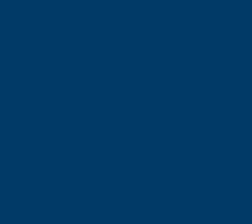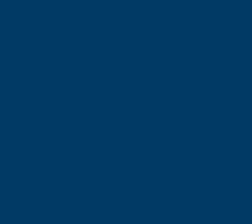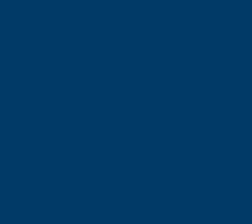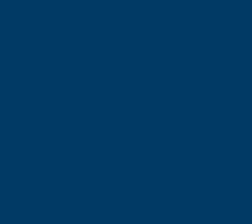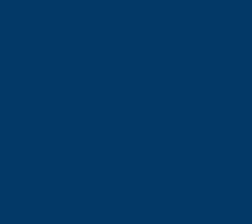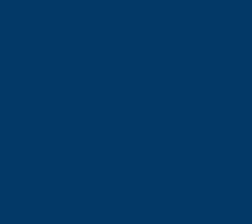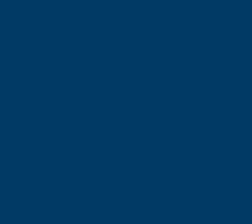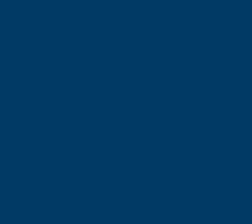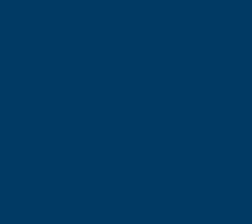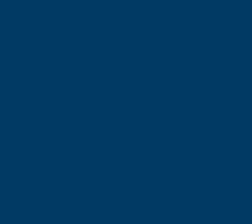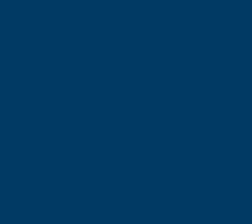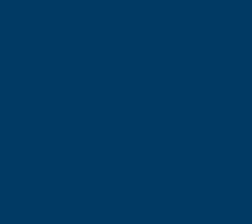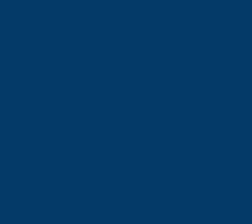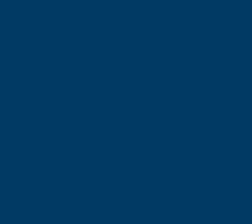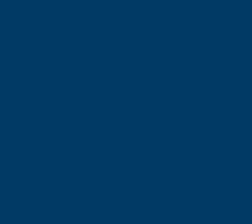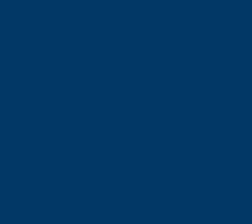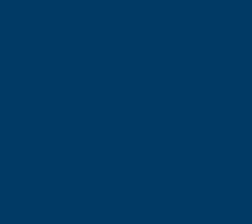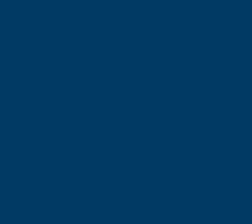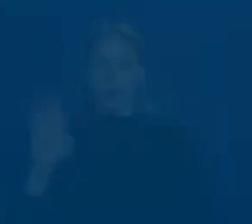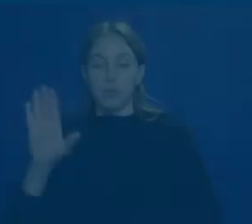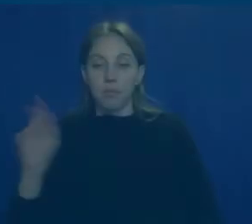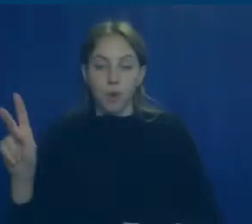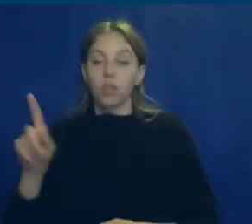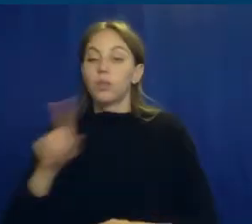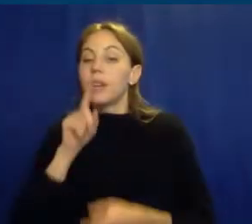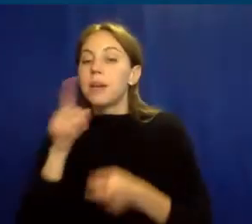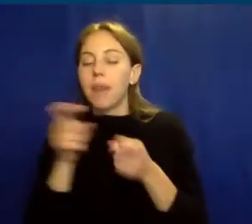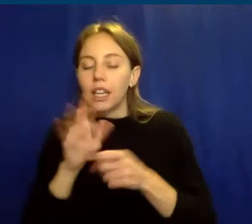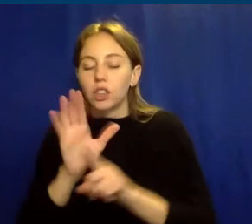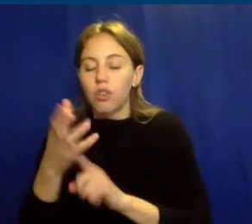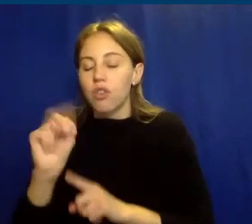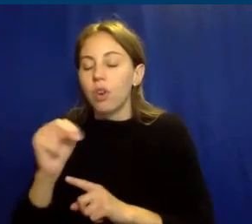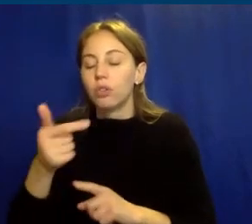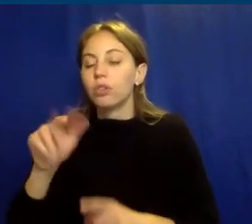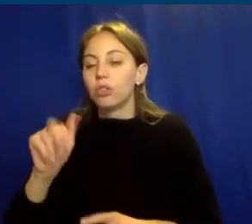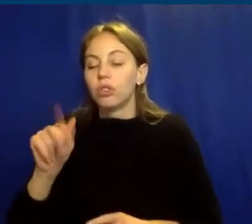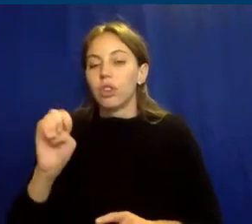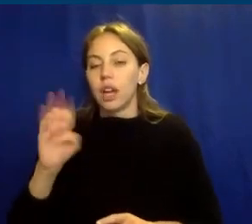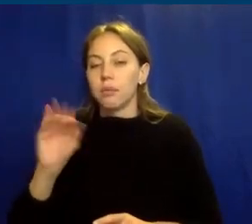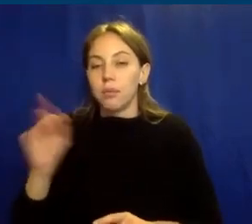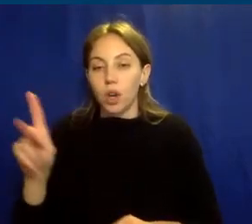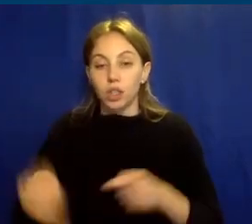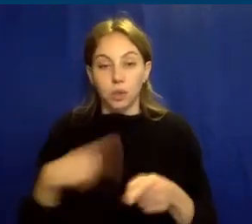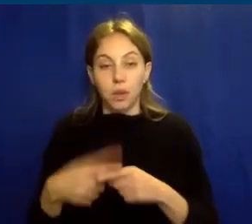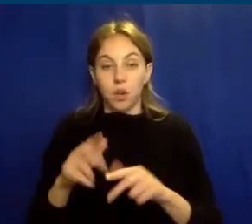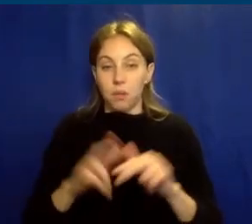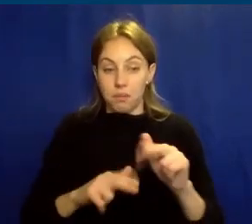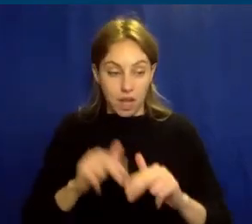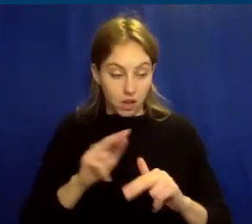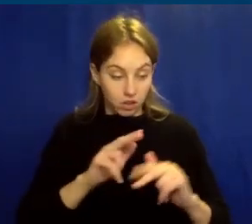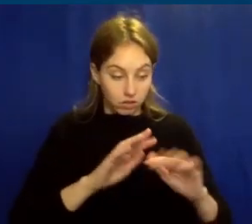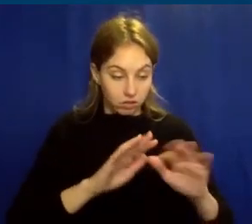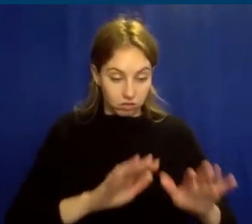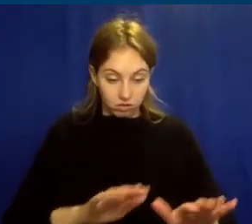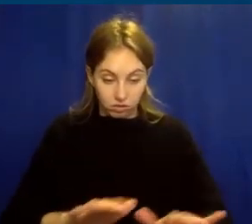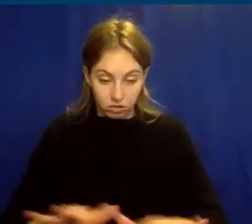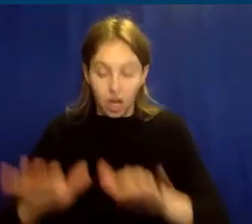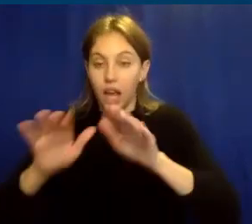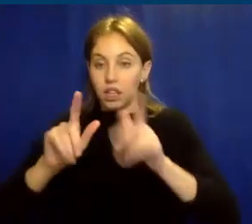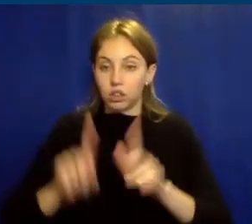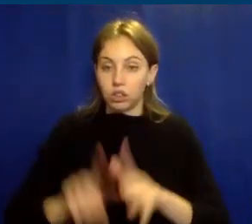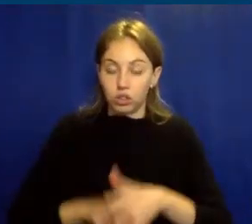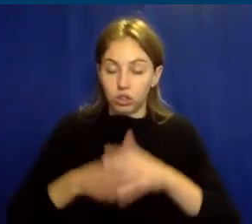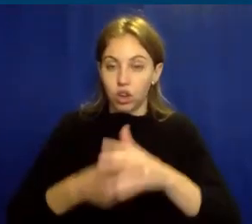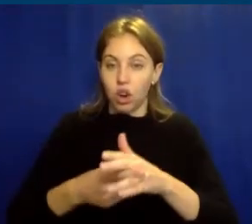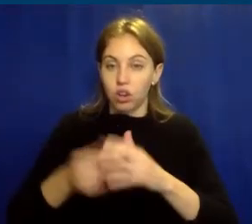dealing with the gradebook in Canvas, and that is managing your gradebook. So once you've built your gradebook and once you start grading,